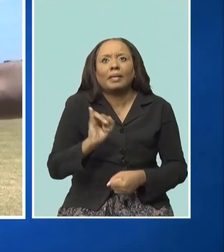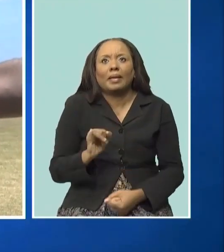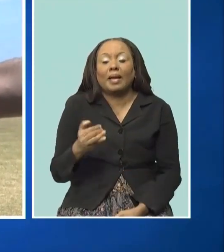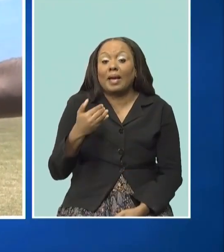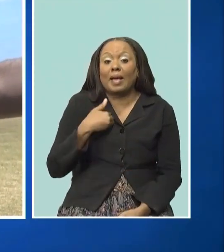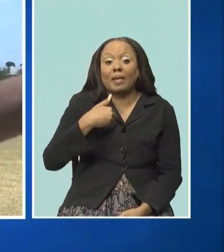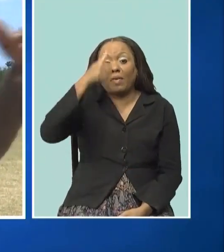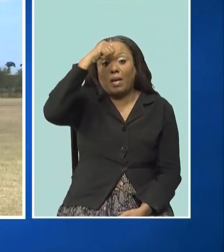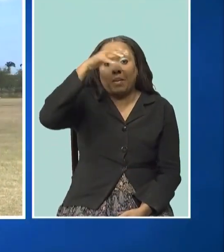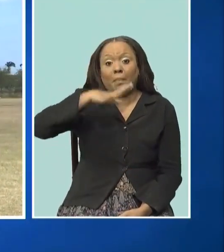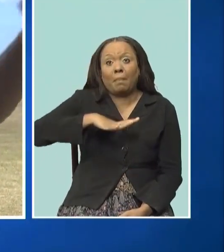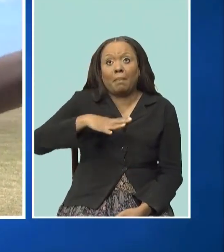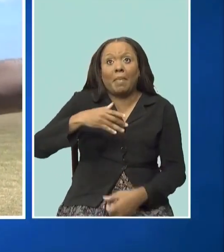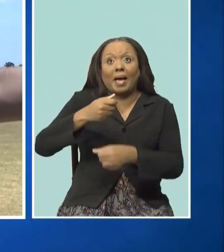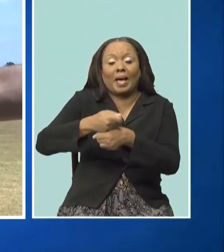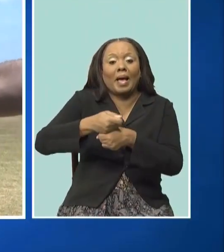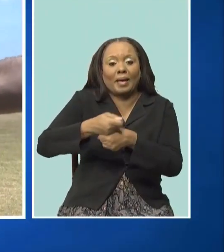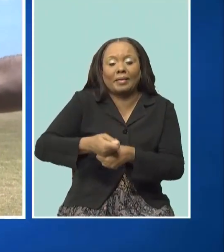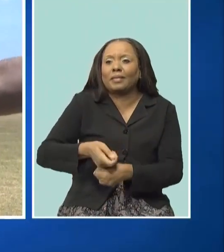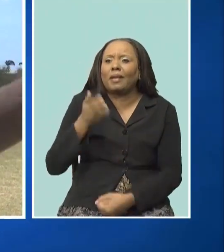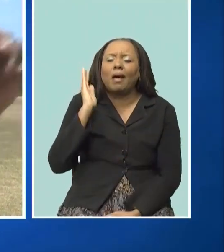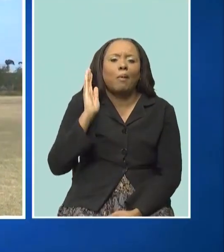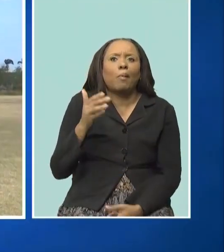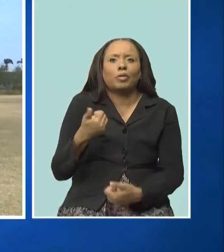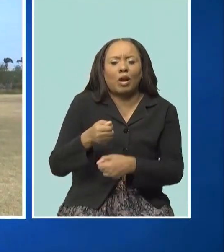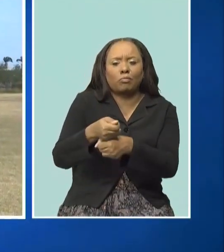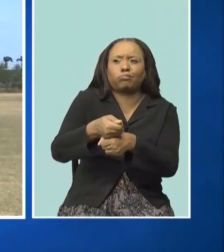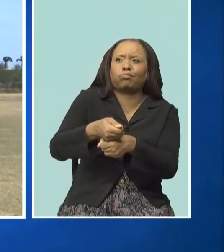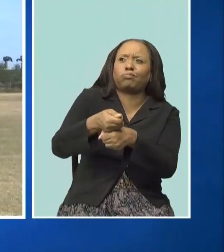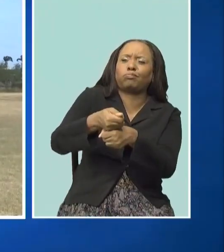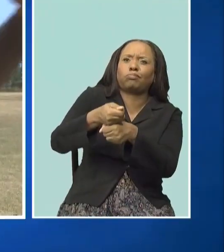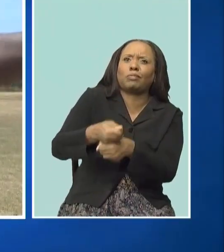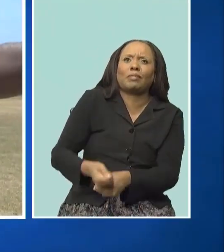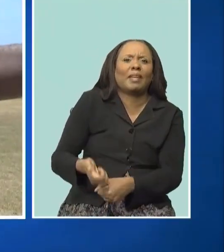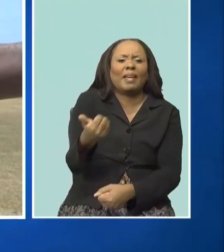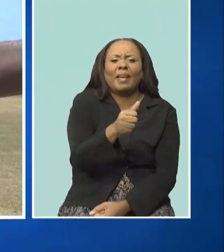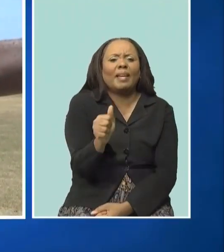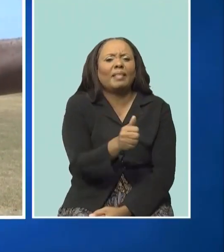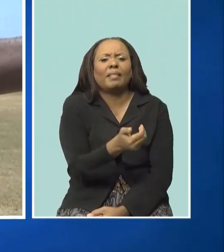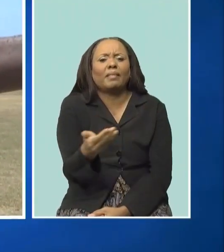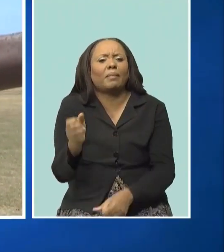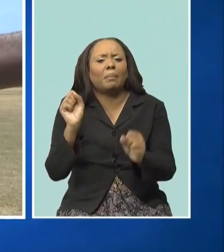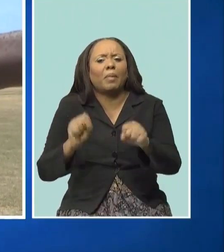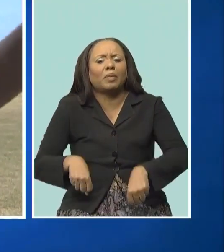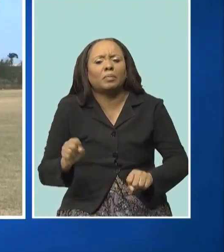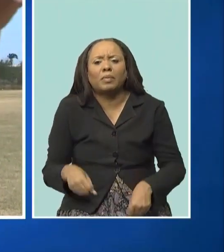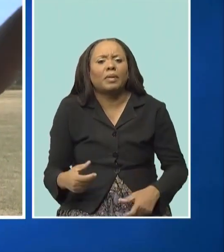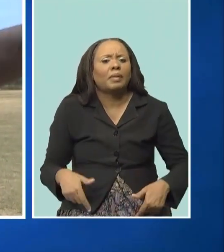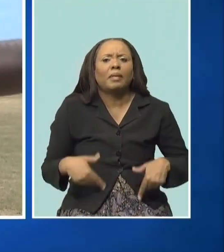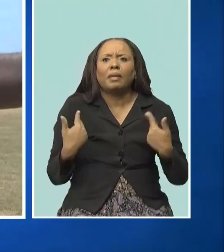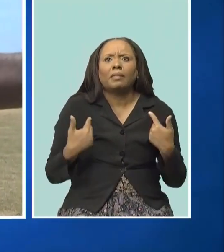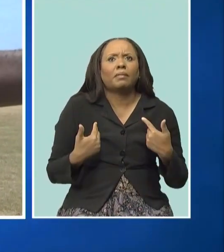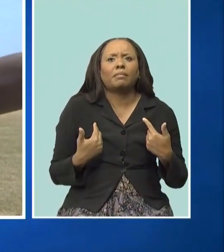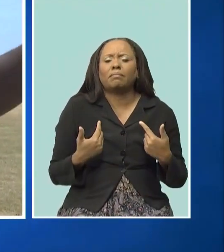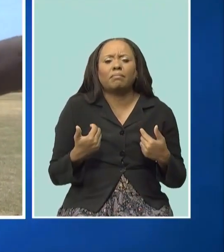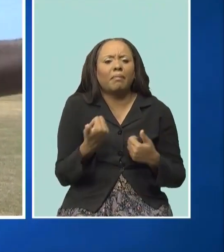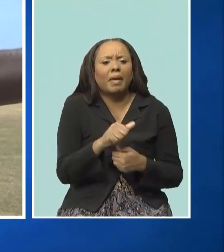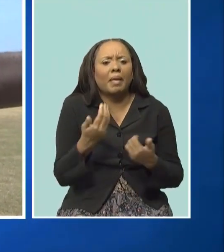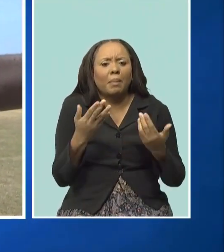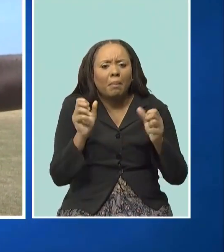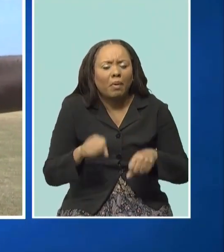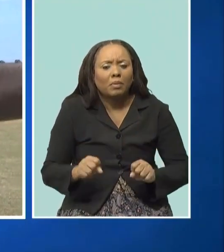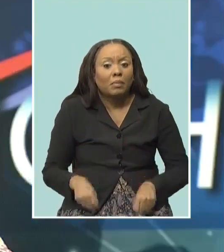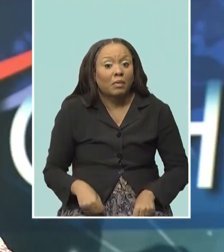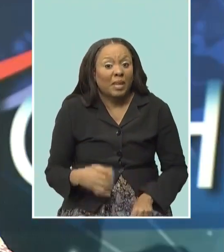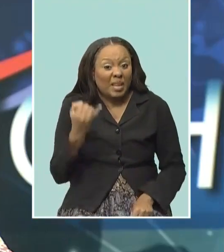man kite at the back there. I'm going to try to put it up later, so kids could see that anything is possible in life. You just have to believe, and you can